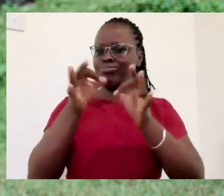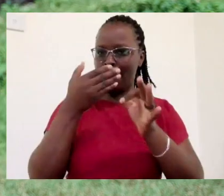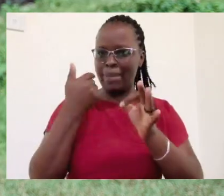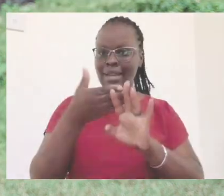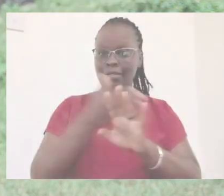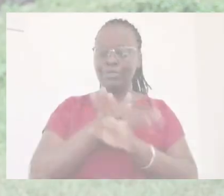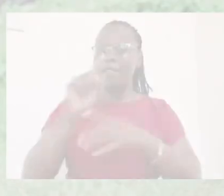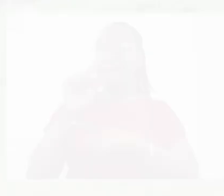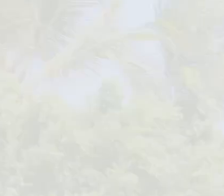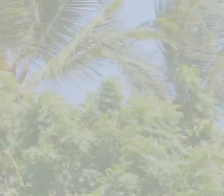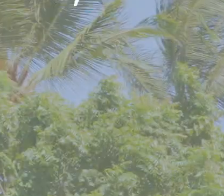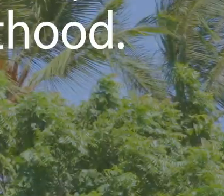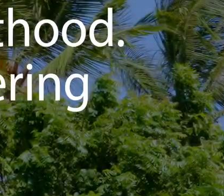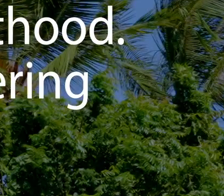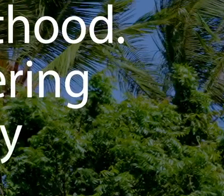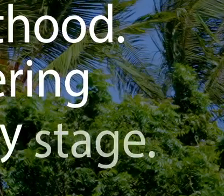episode.